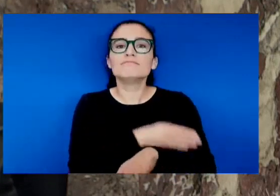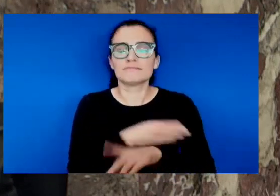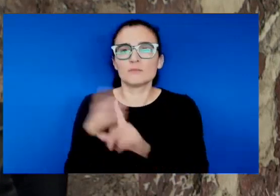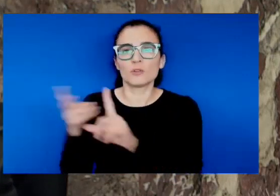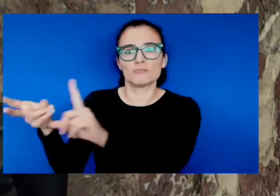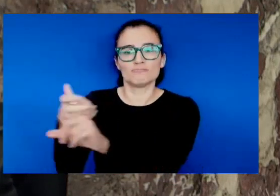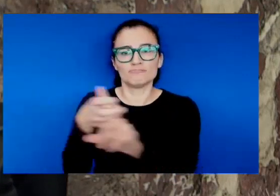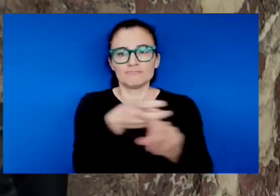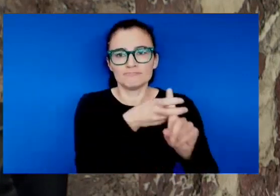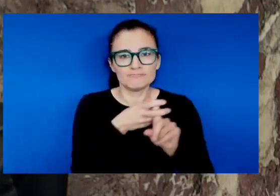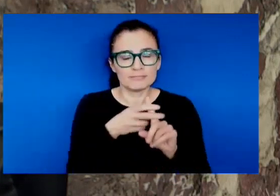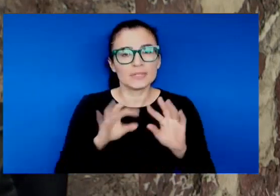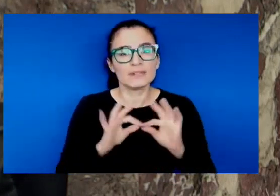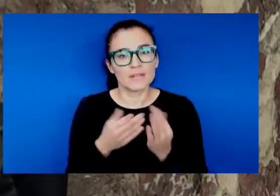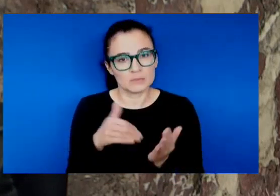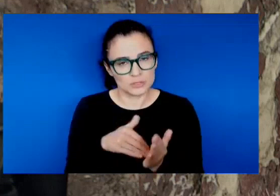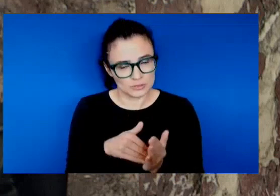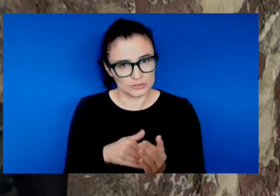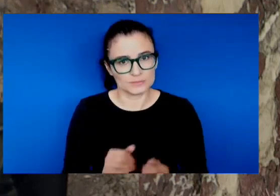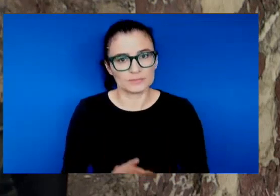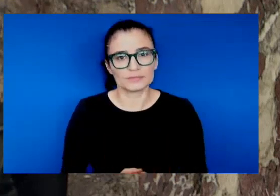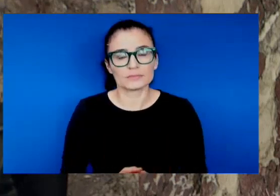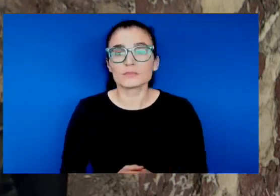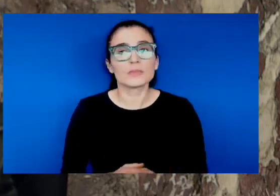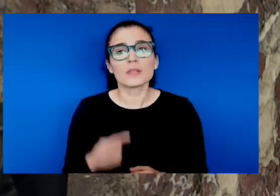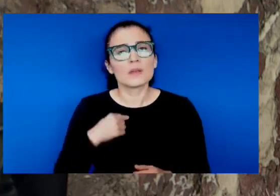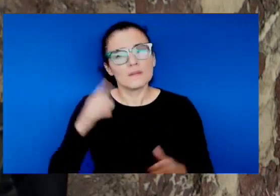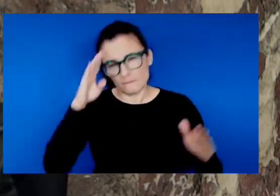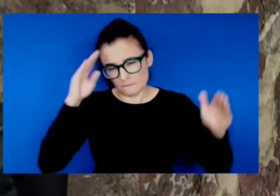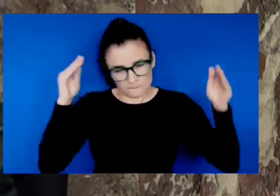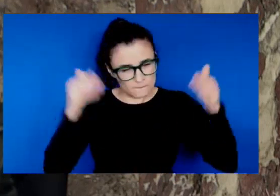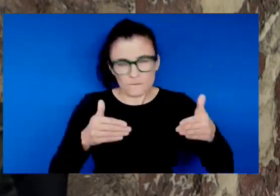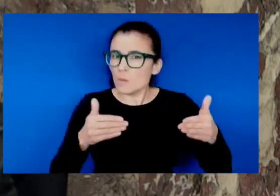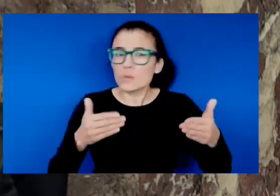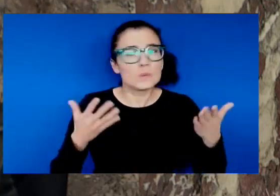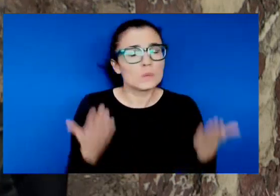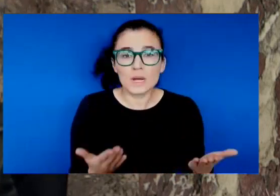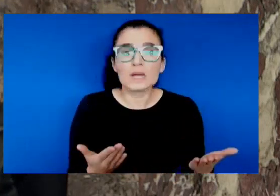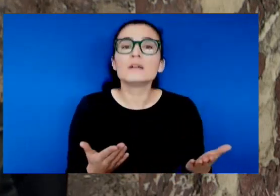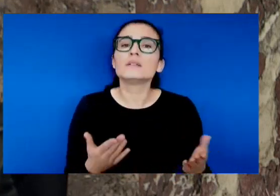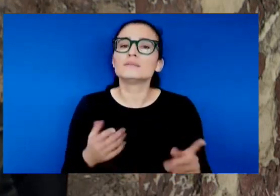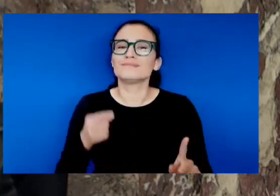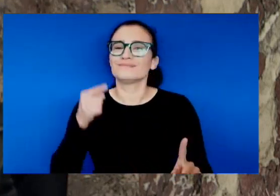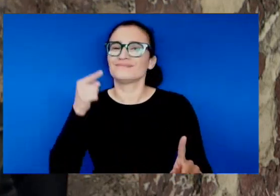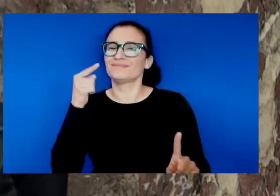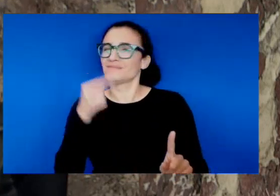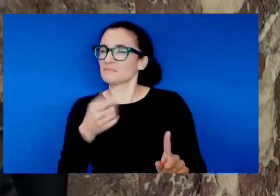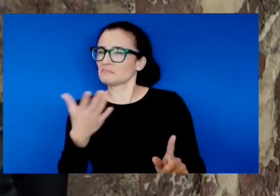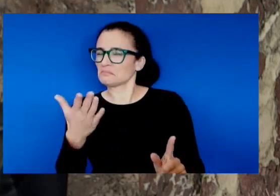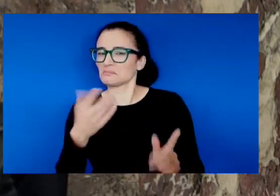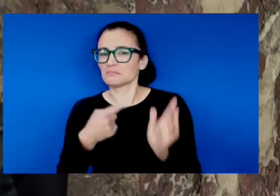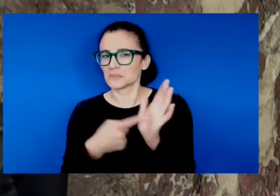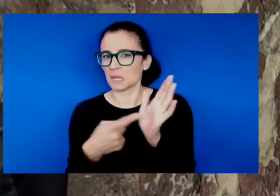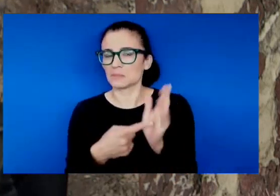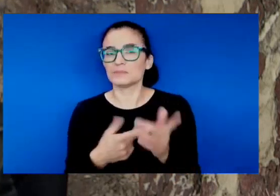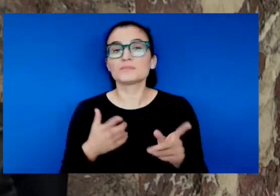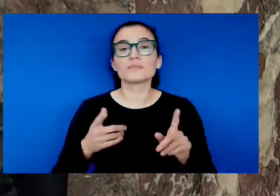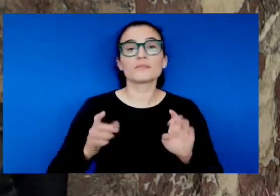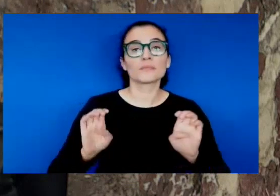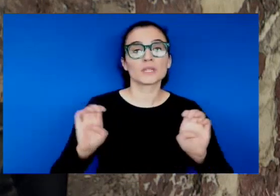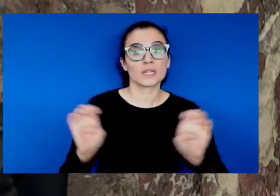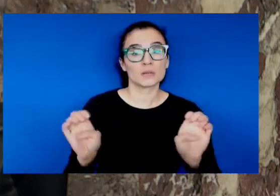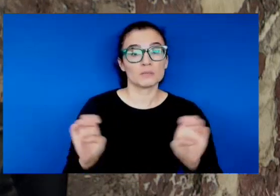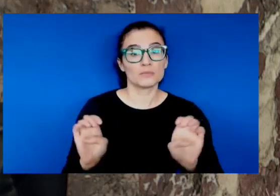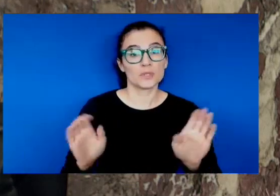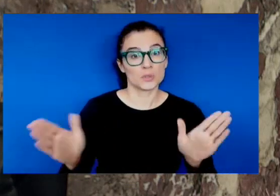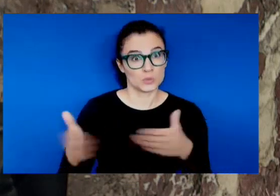action. For example, with respect to emergency rooms, the locum program, of which there's 187 participants